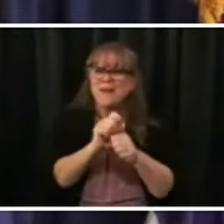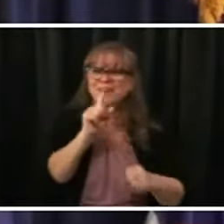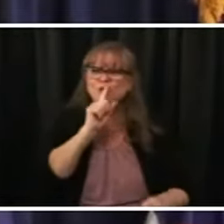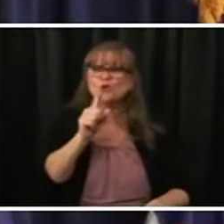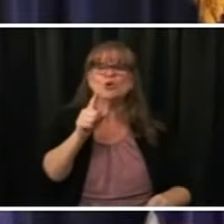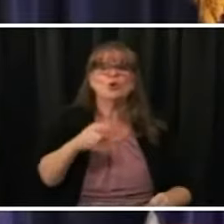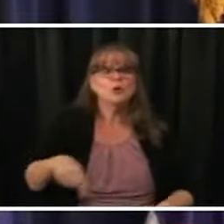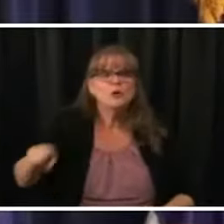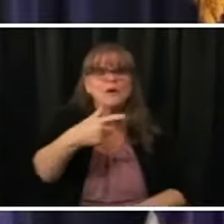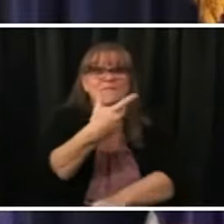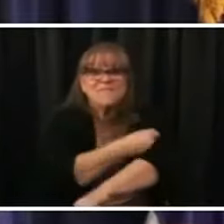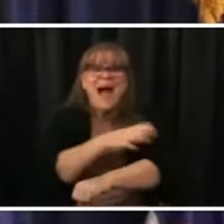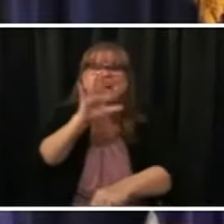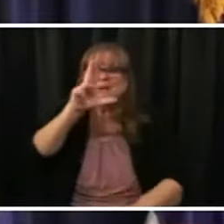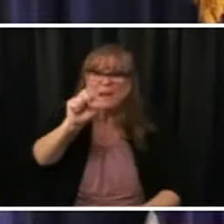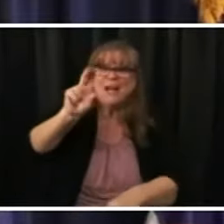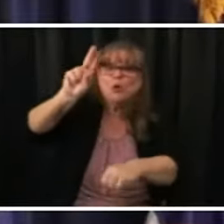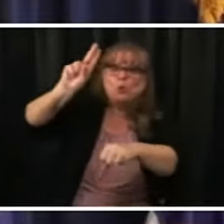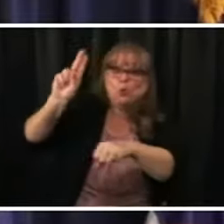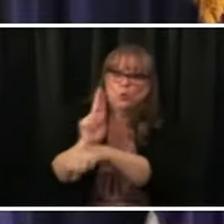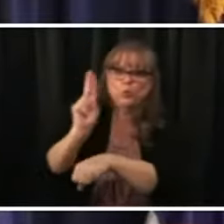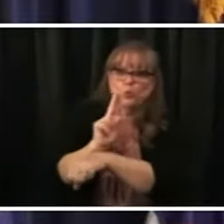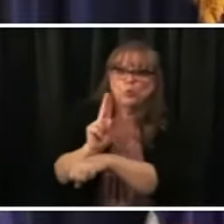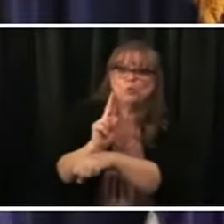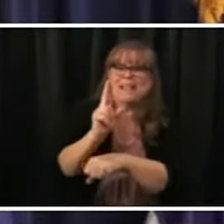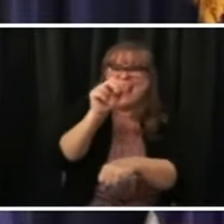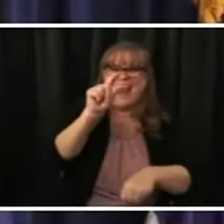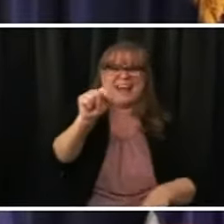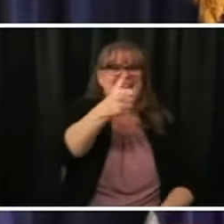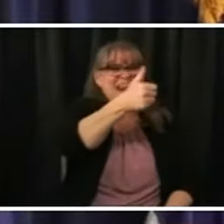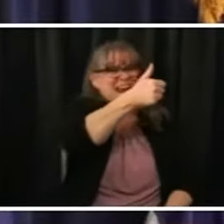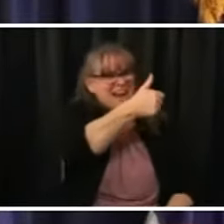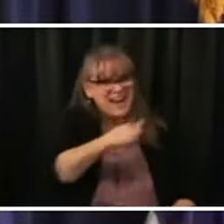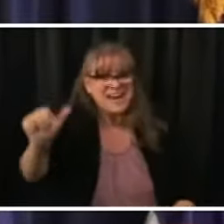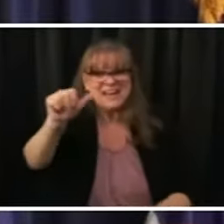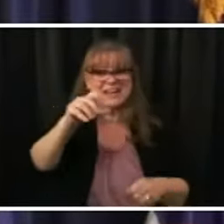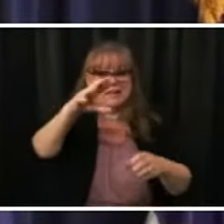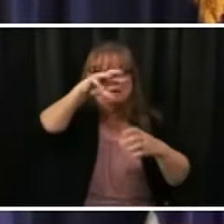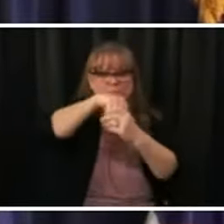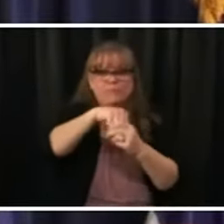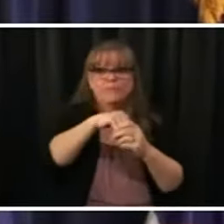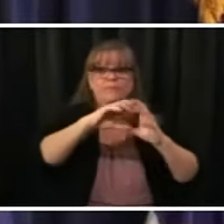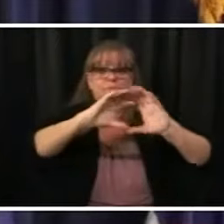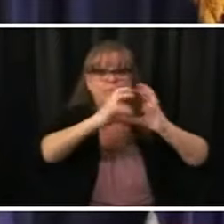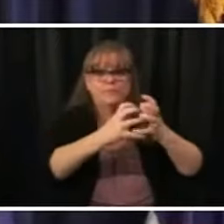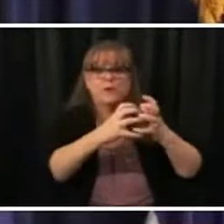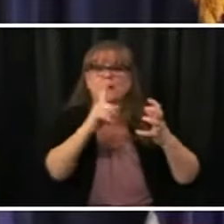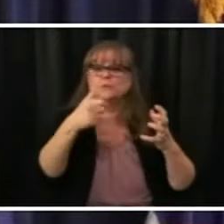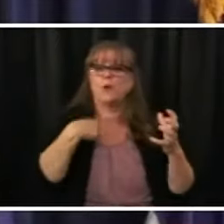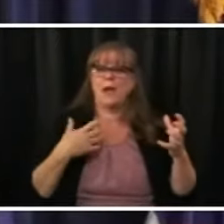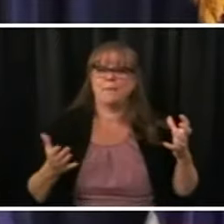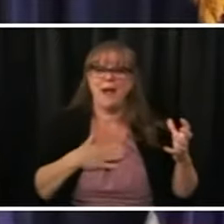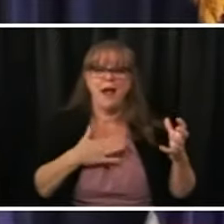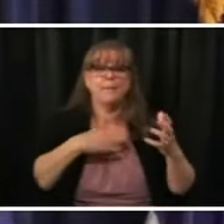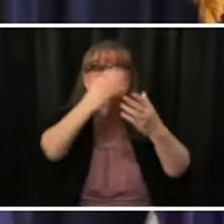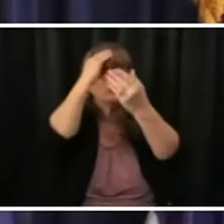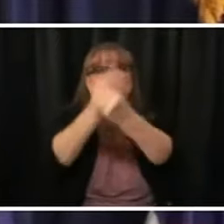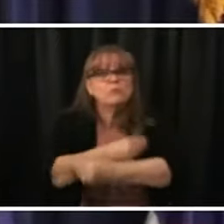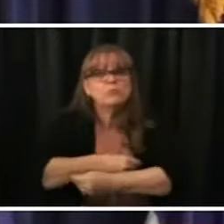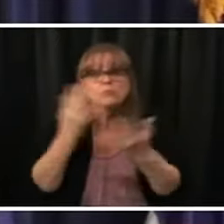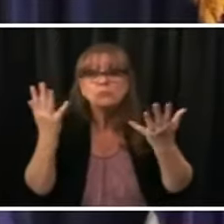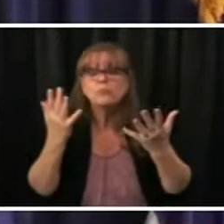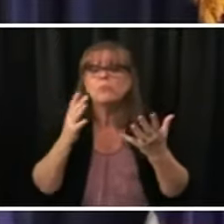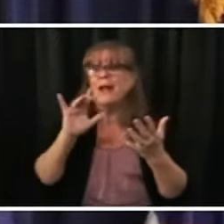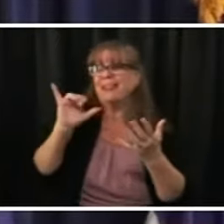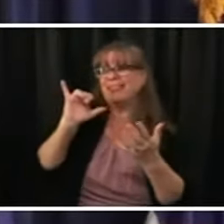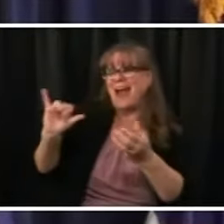county or elected official, and we've had this conversation with many mayors too, we're happy to share with them exactly the quantities of vaccines that are sent